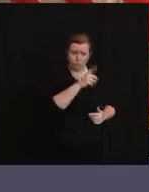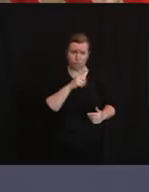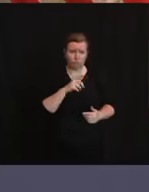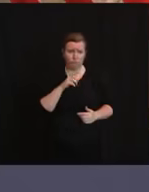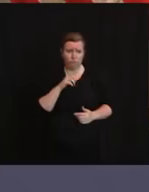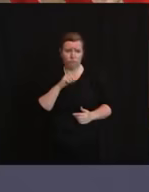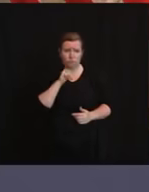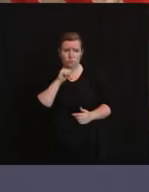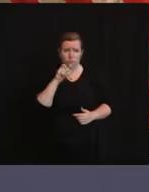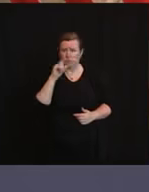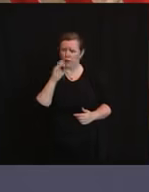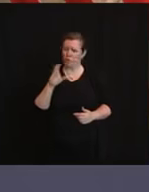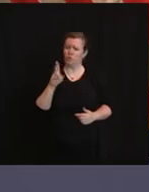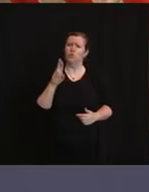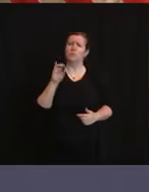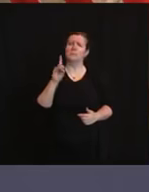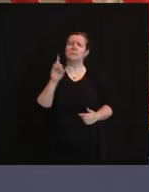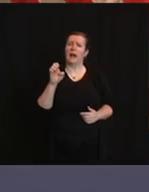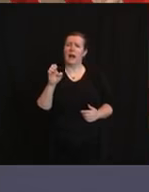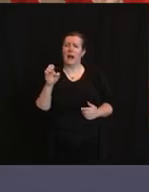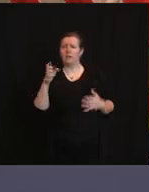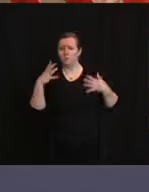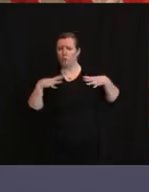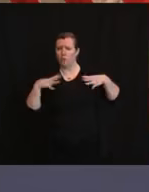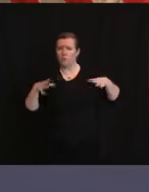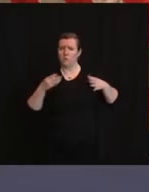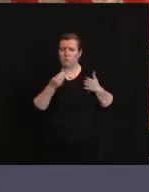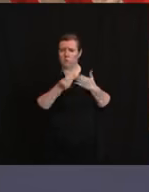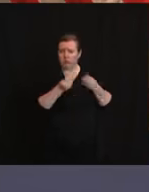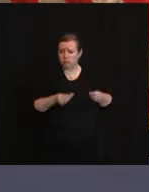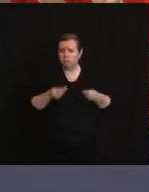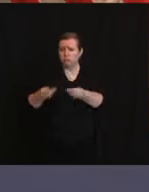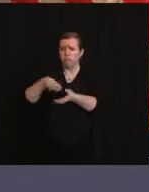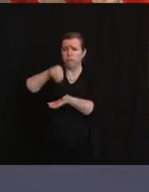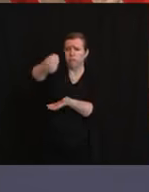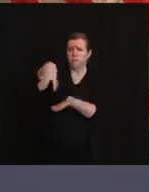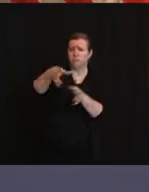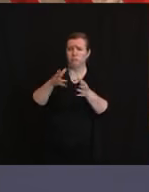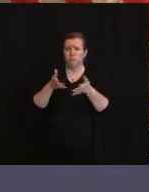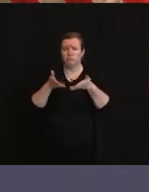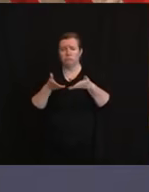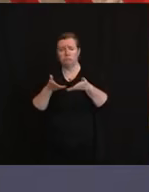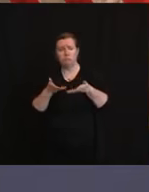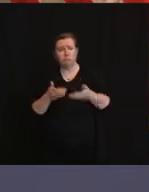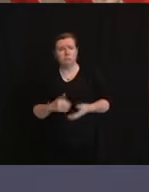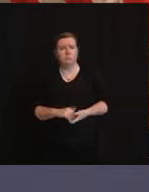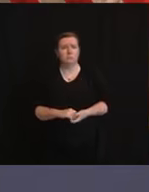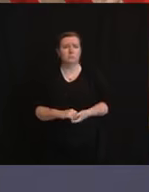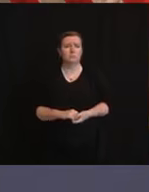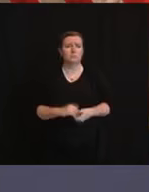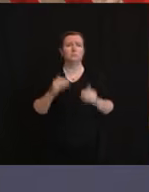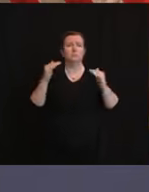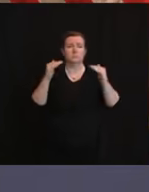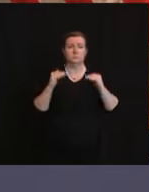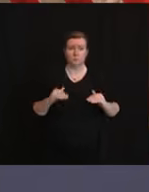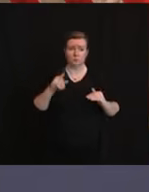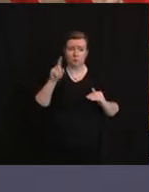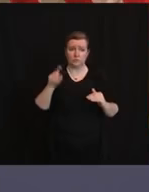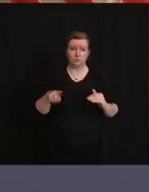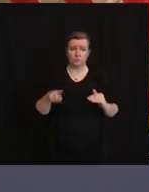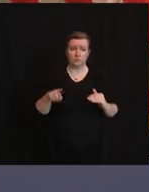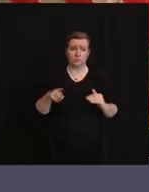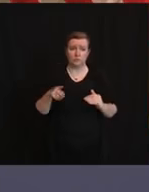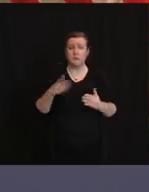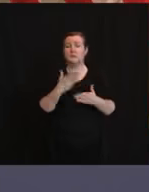and a sports shirt? Next question. Some shore towns are announcing that they are intending to open their beaches